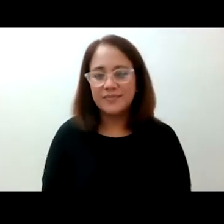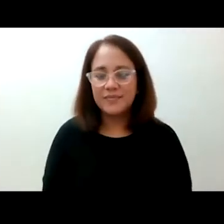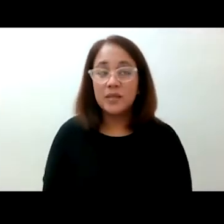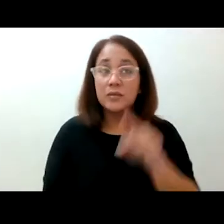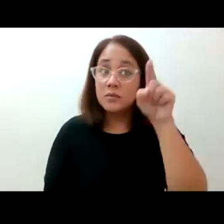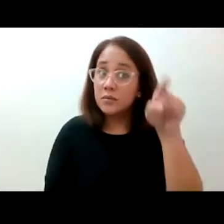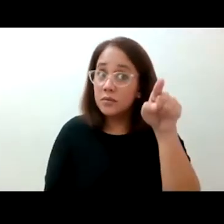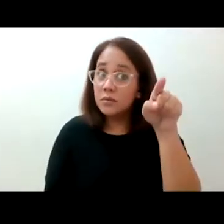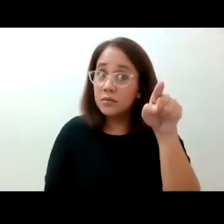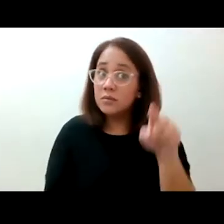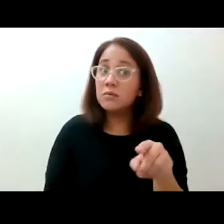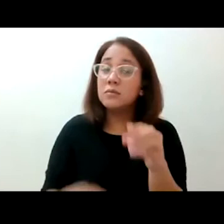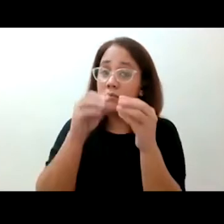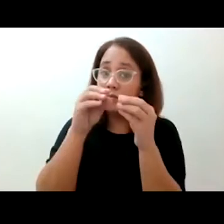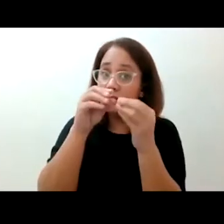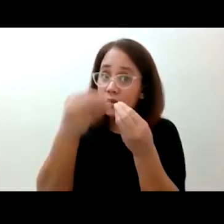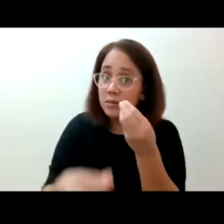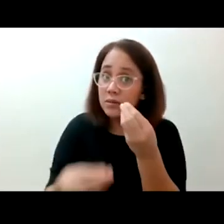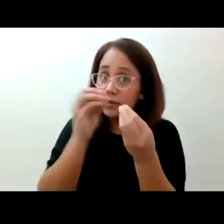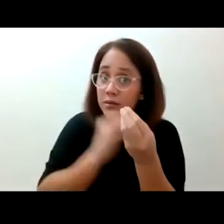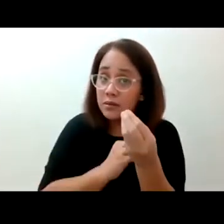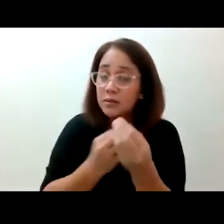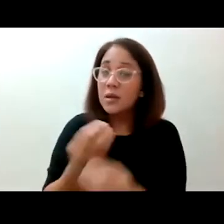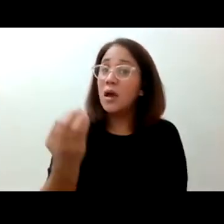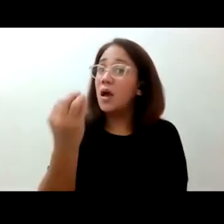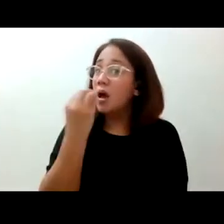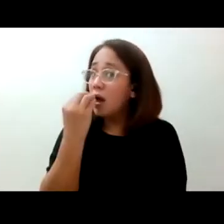how? You bananas eat how?